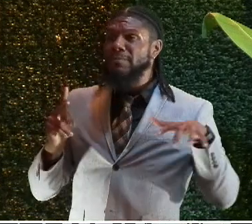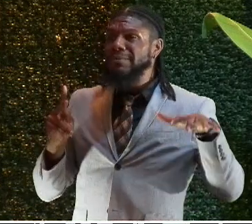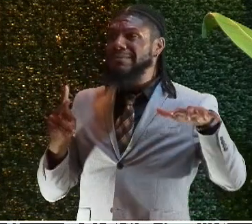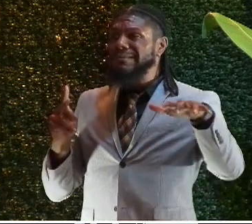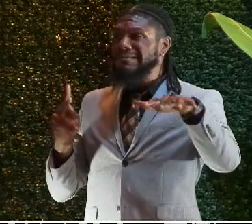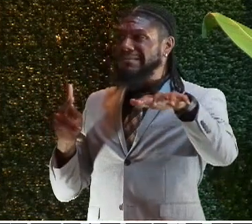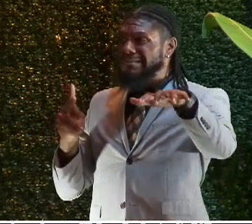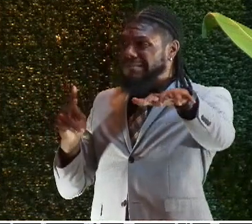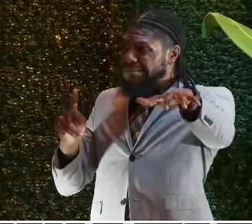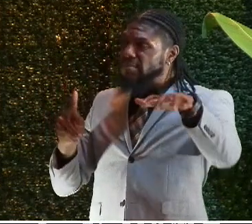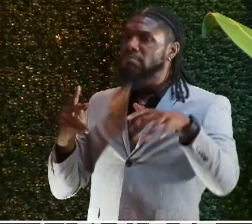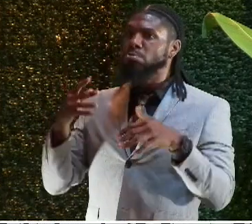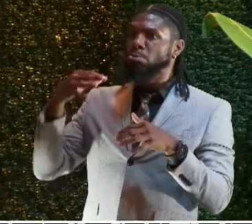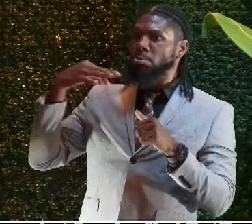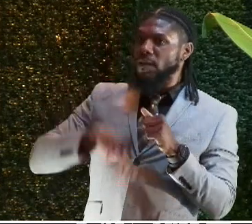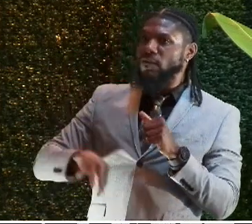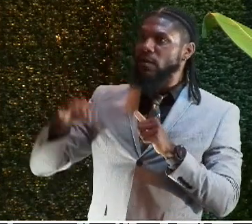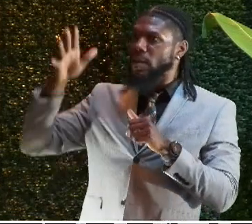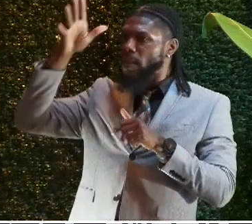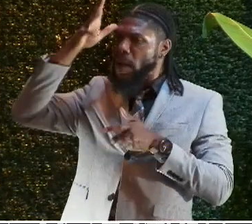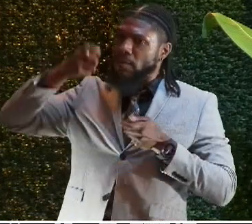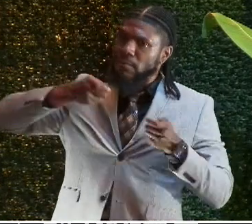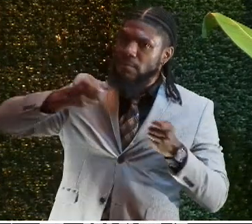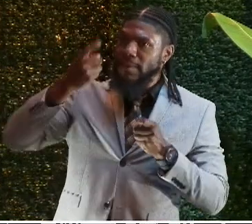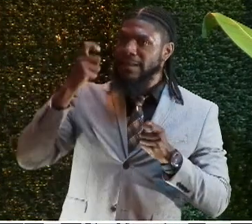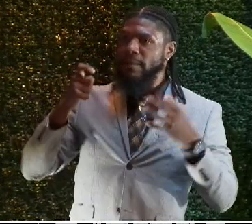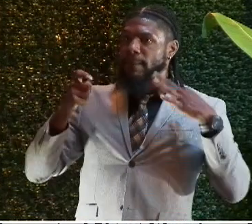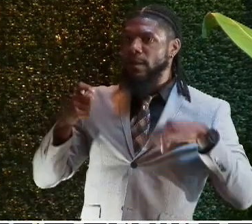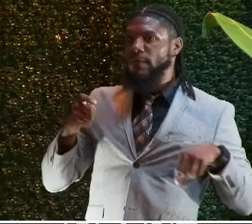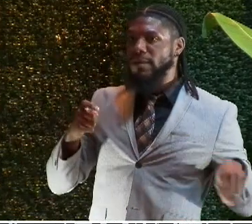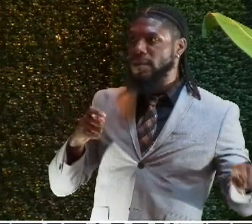them. The pick-me's.